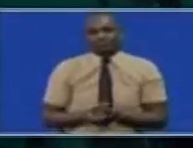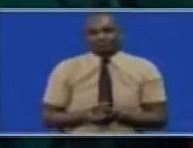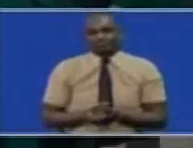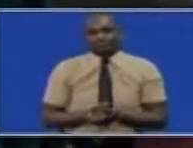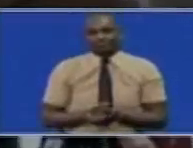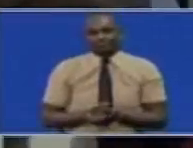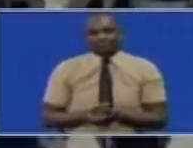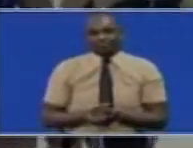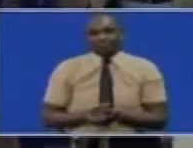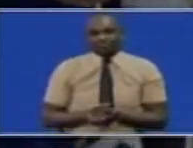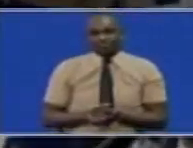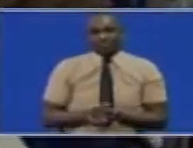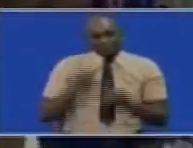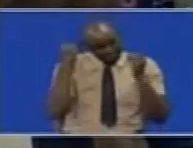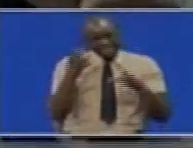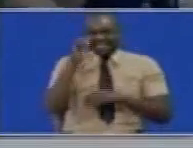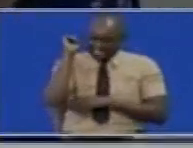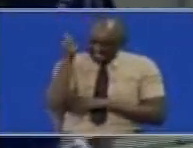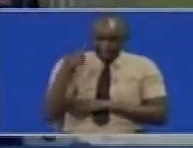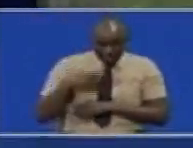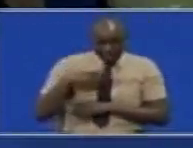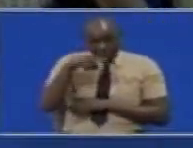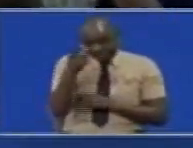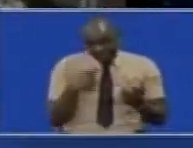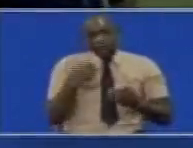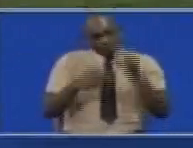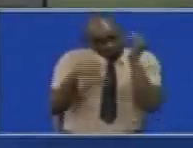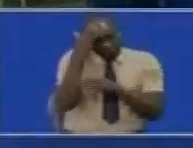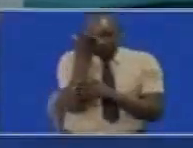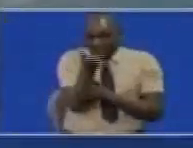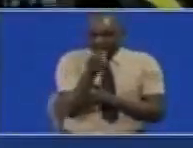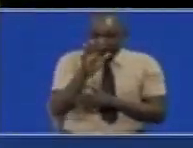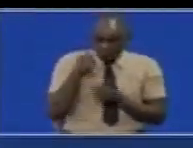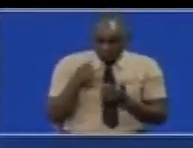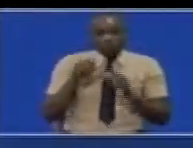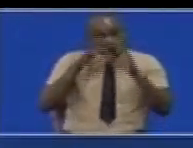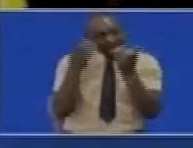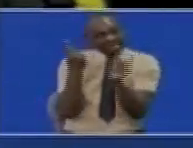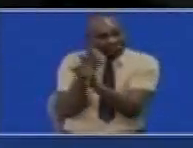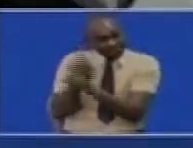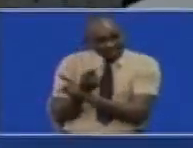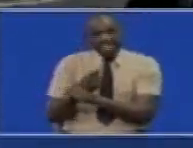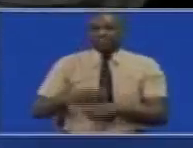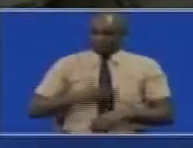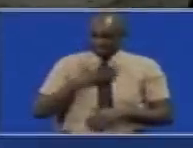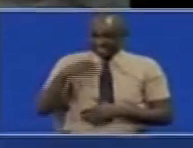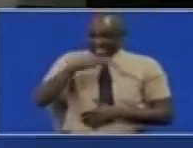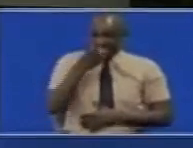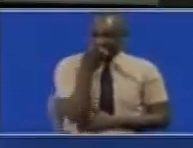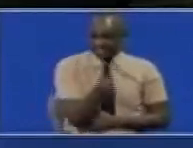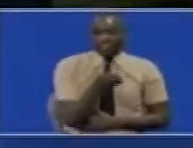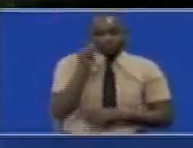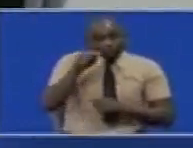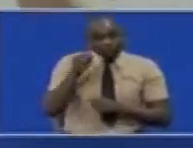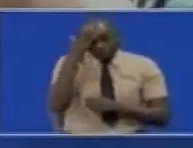Yeah, buddy. Dozens of Kenyans, and not excluding professional skydivers from across the world, visit Skydive Diani to get